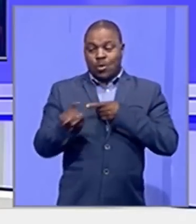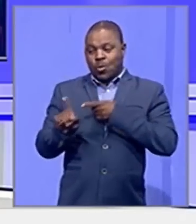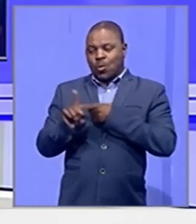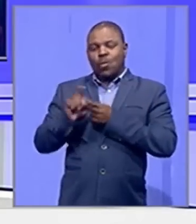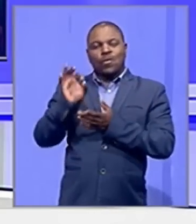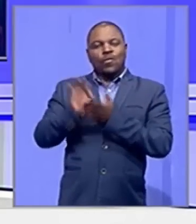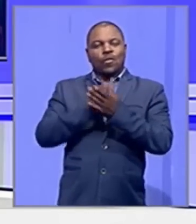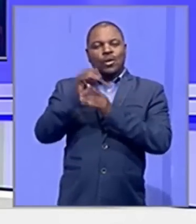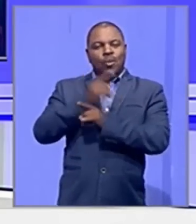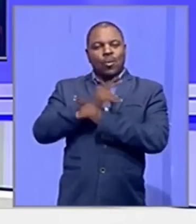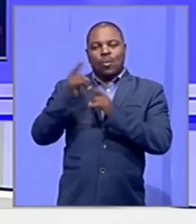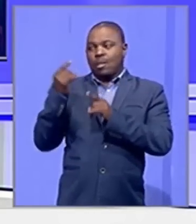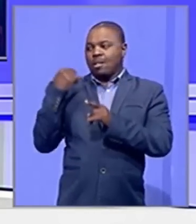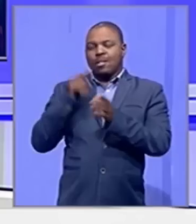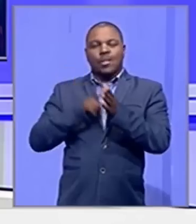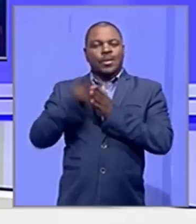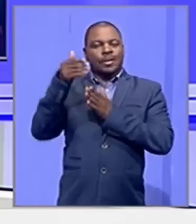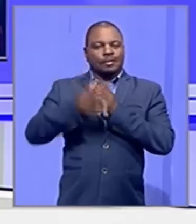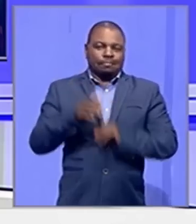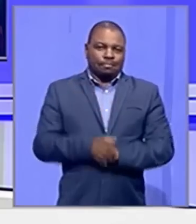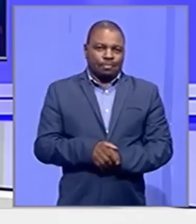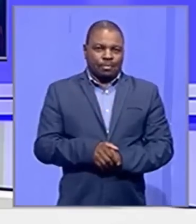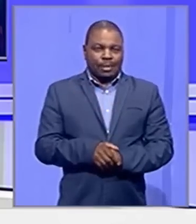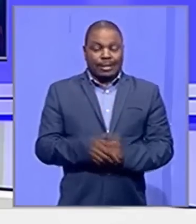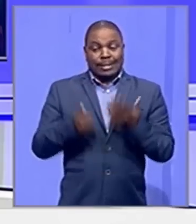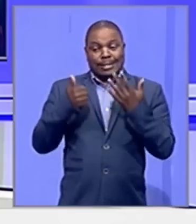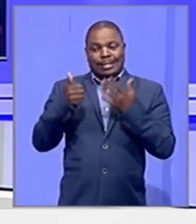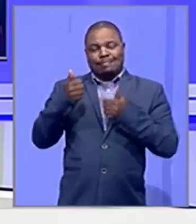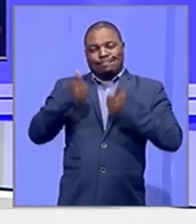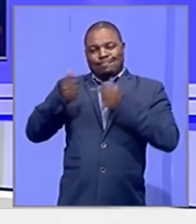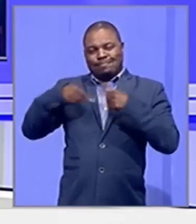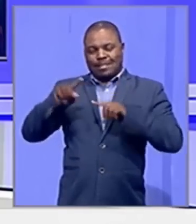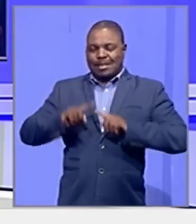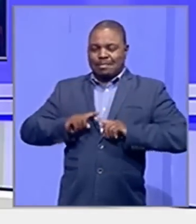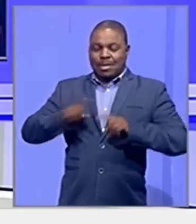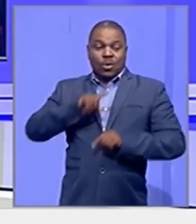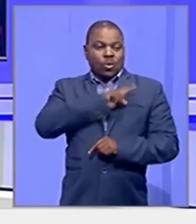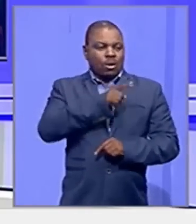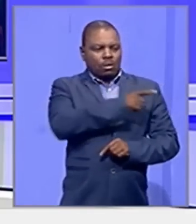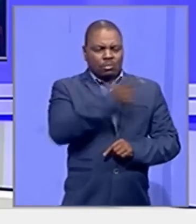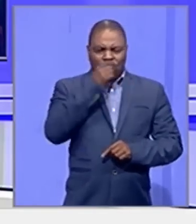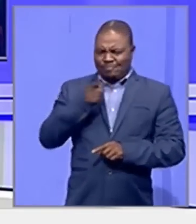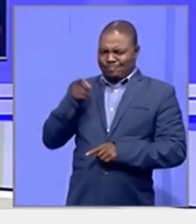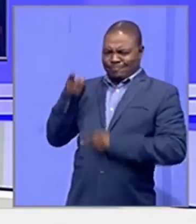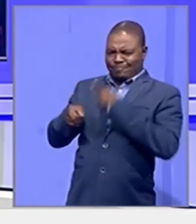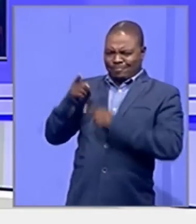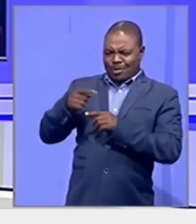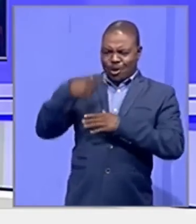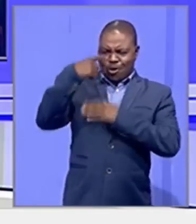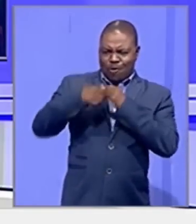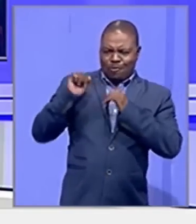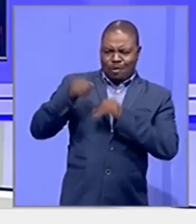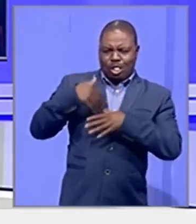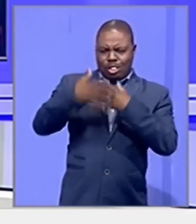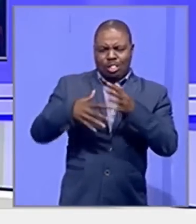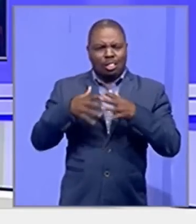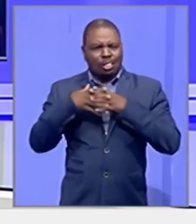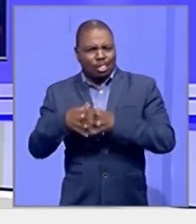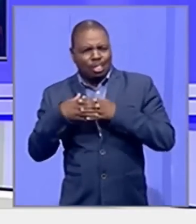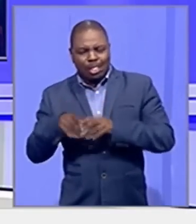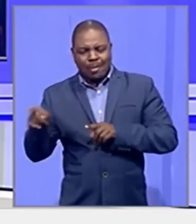bona mafelelong a beke. Bahlankedi ba tshela ba ganeditše ditatofatšo tša gore ditshepedišo tša conference di be di